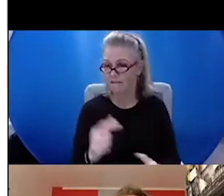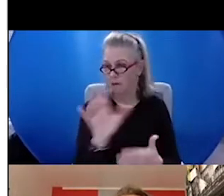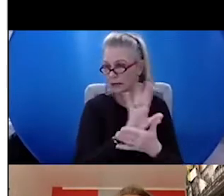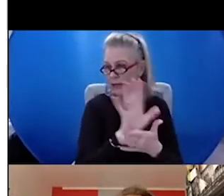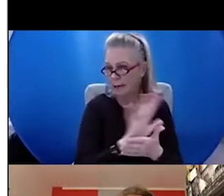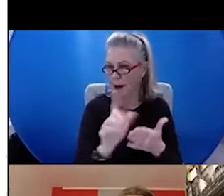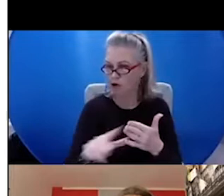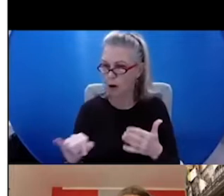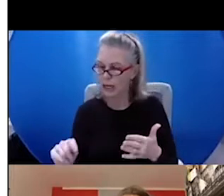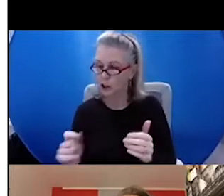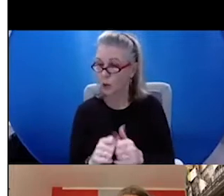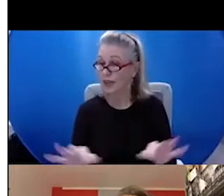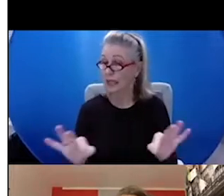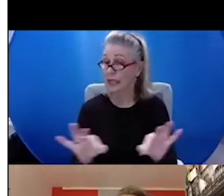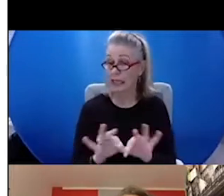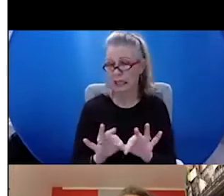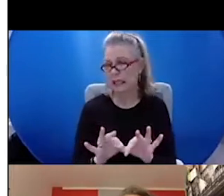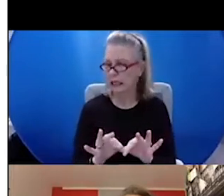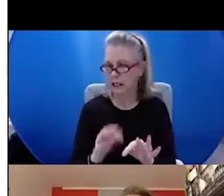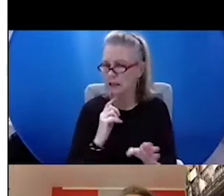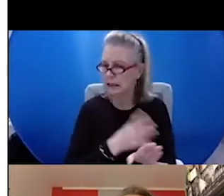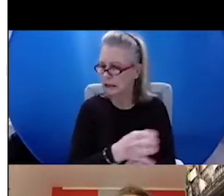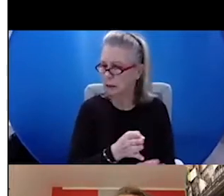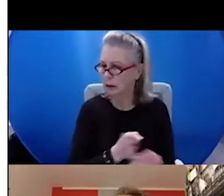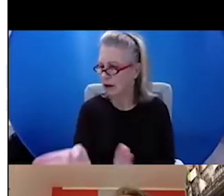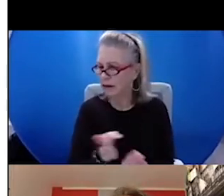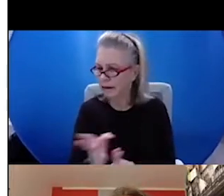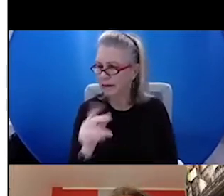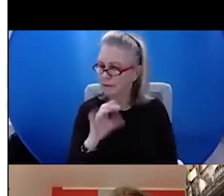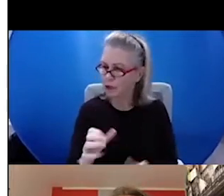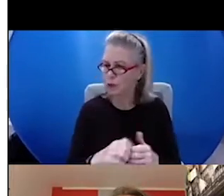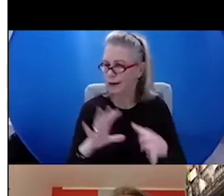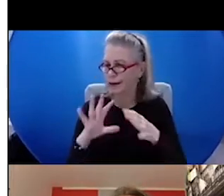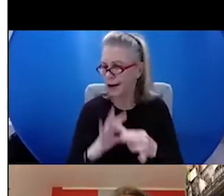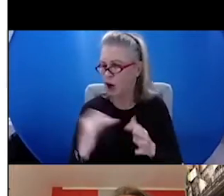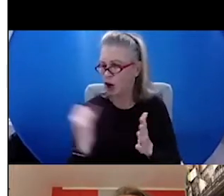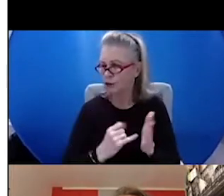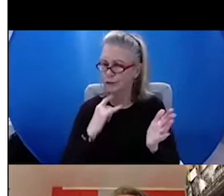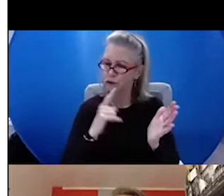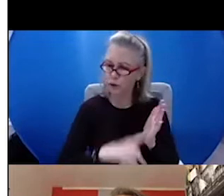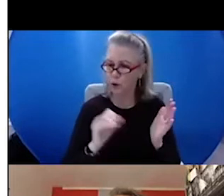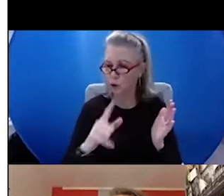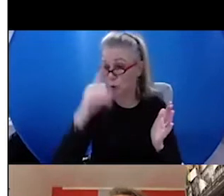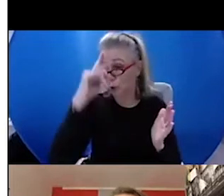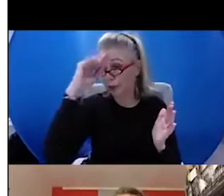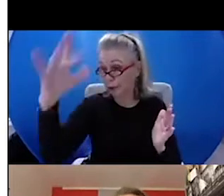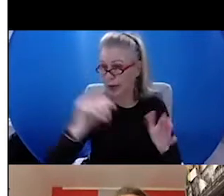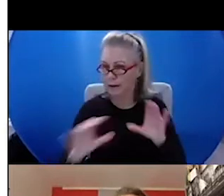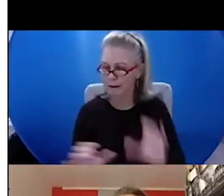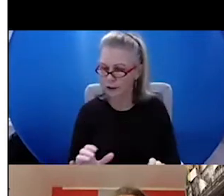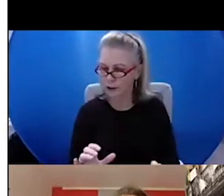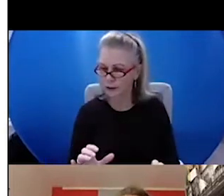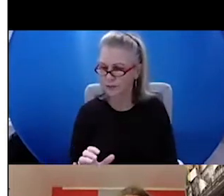a key transdisciplinary vocation, connecting artistic research, social theory, and action. Our process